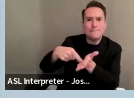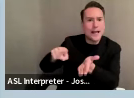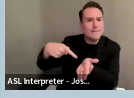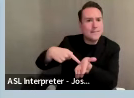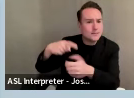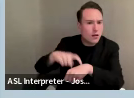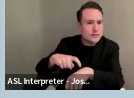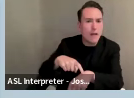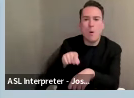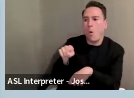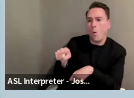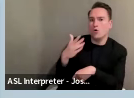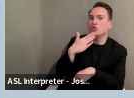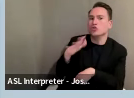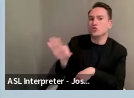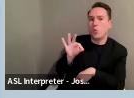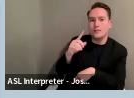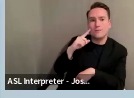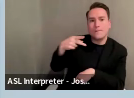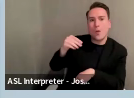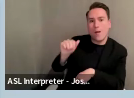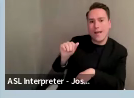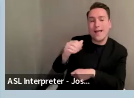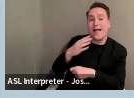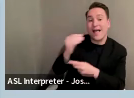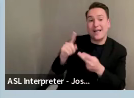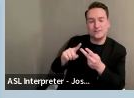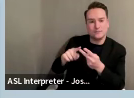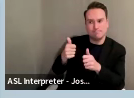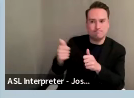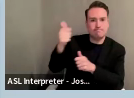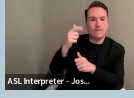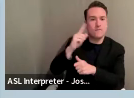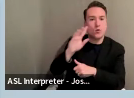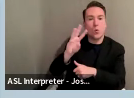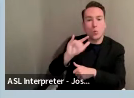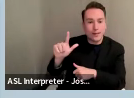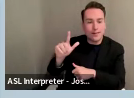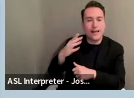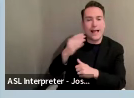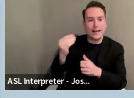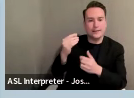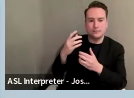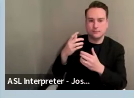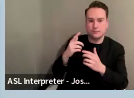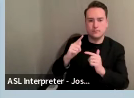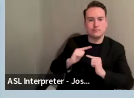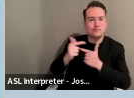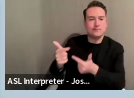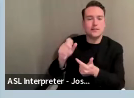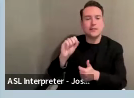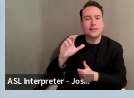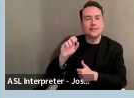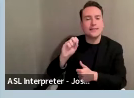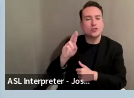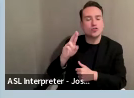good choice for your power of attorney and even executor of your will and successor trustee of your trust. However, if this child is